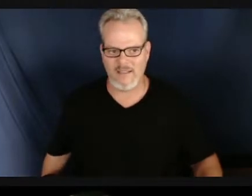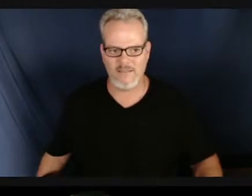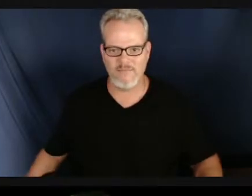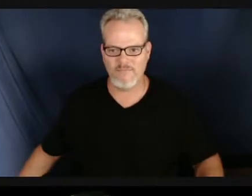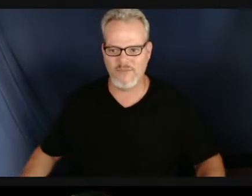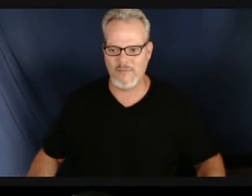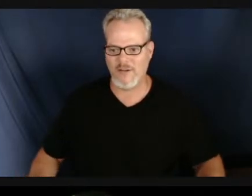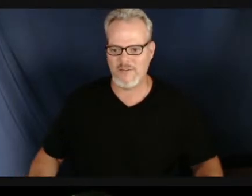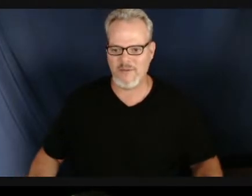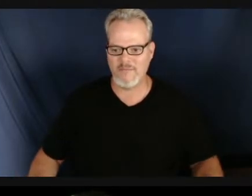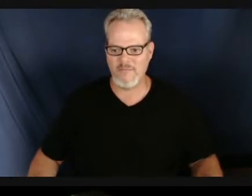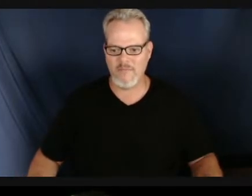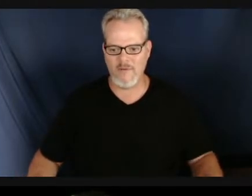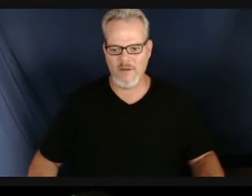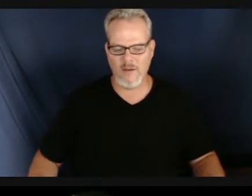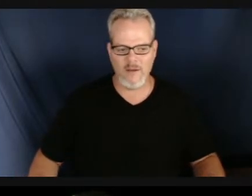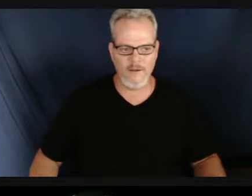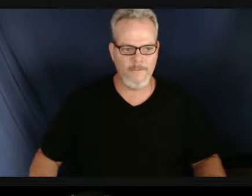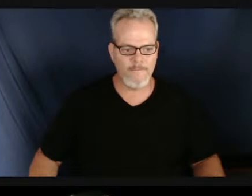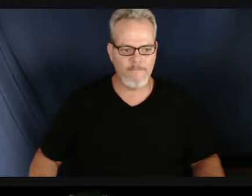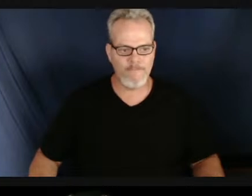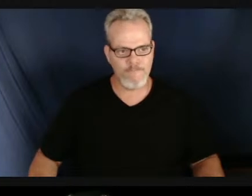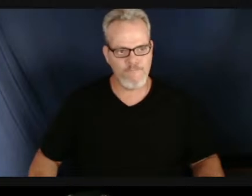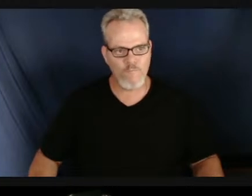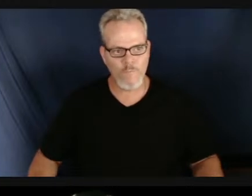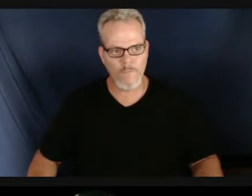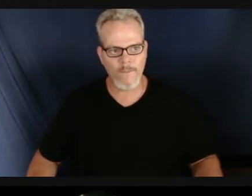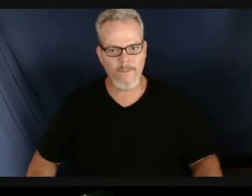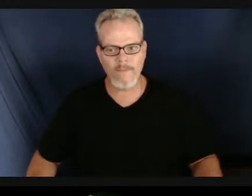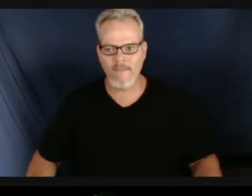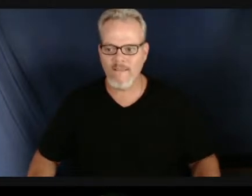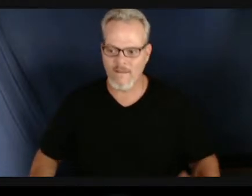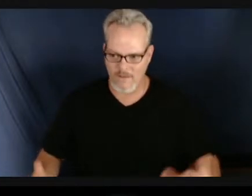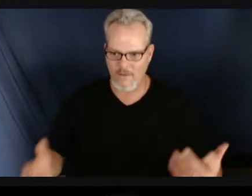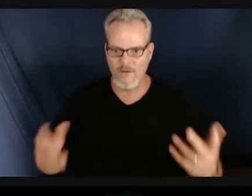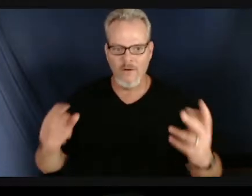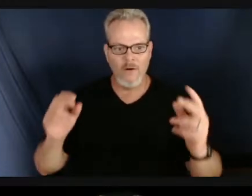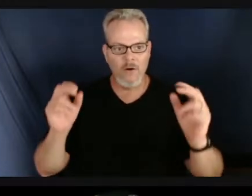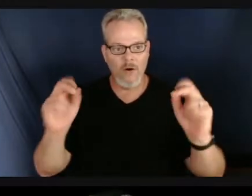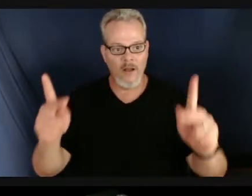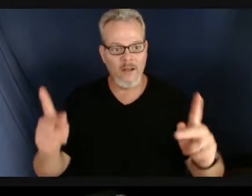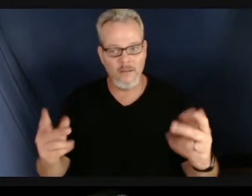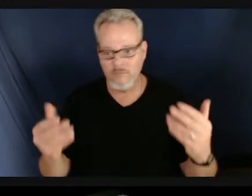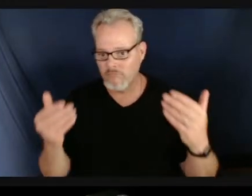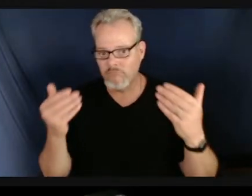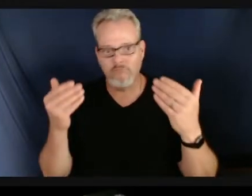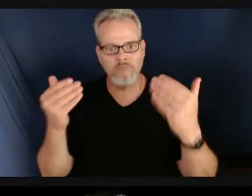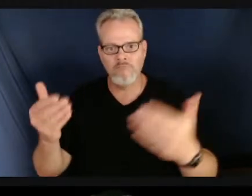So yeah, get into the home stretch.